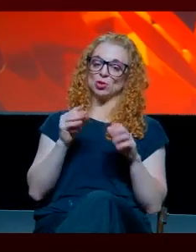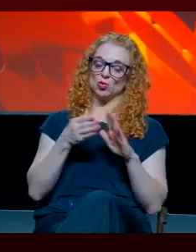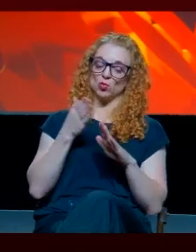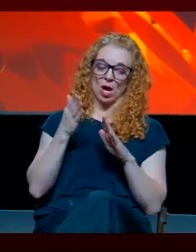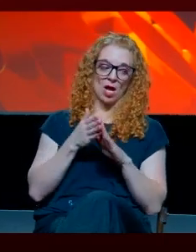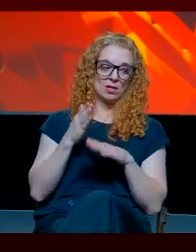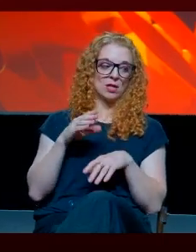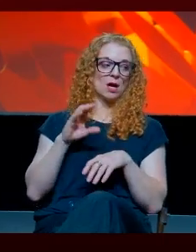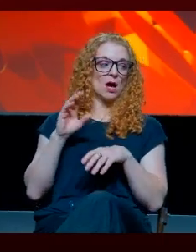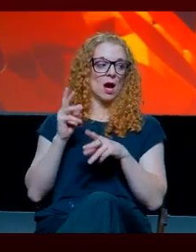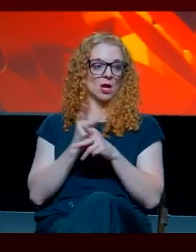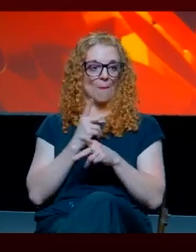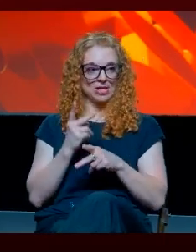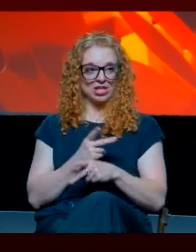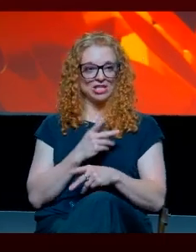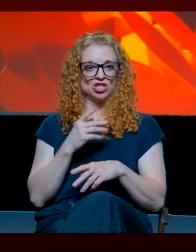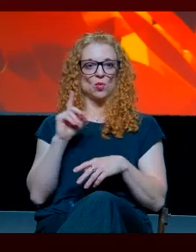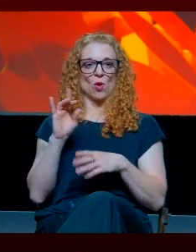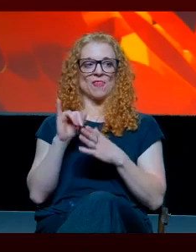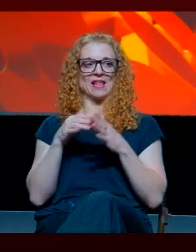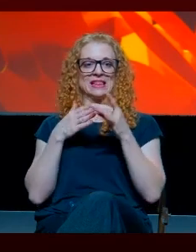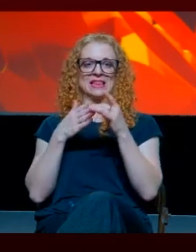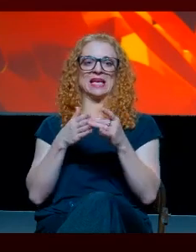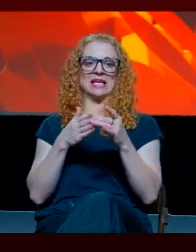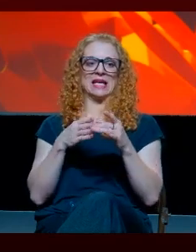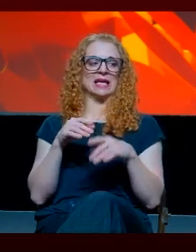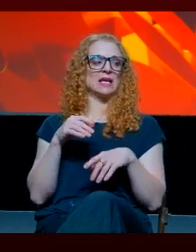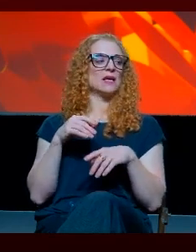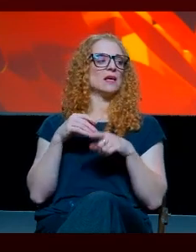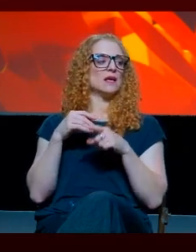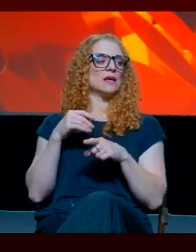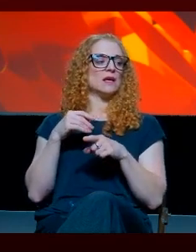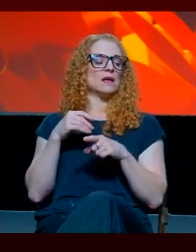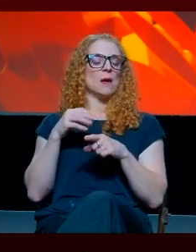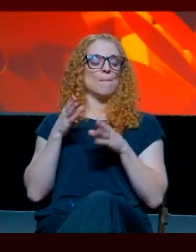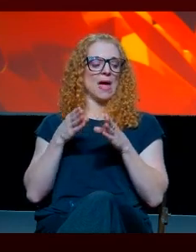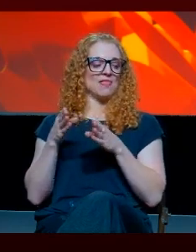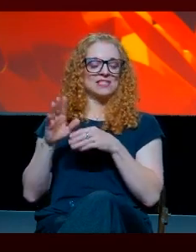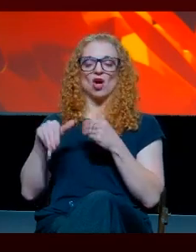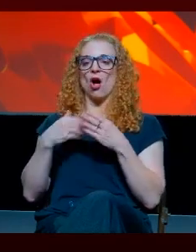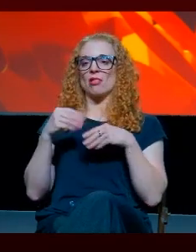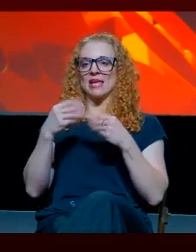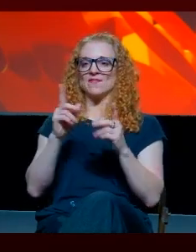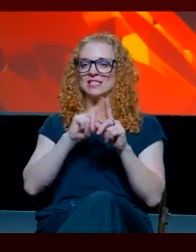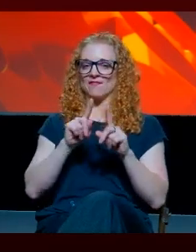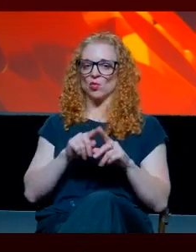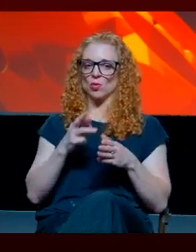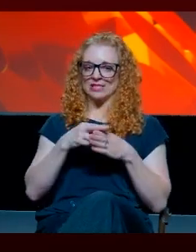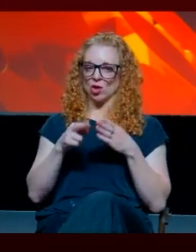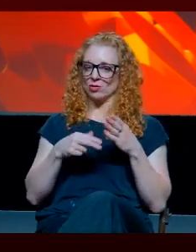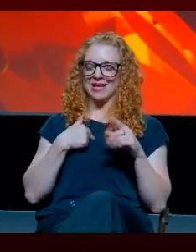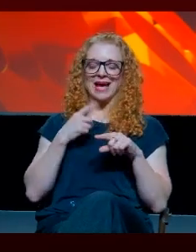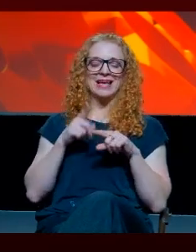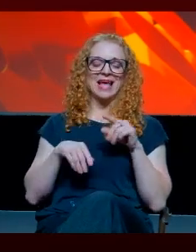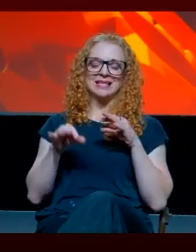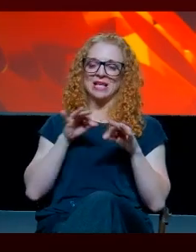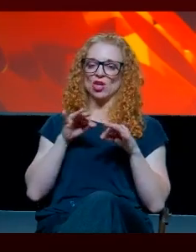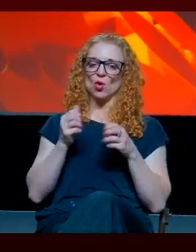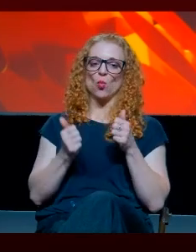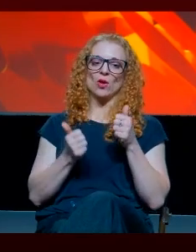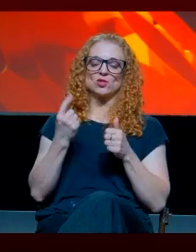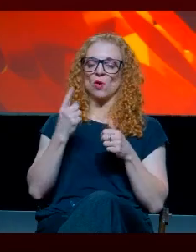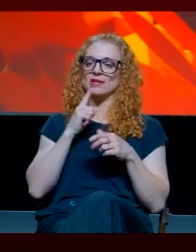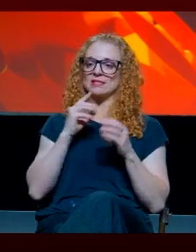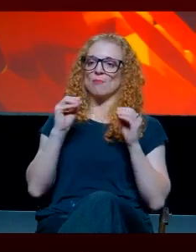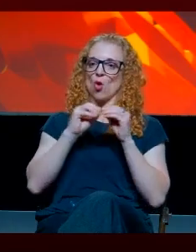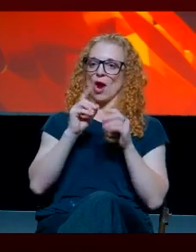a computation where the leading tensor methods all give different results. I cannot tell you which one of these is